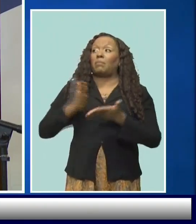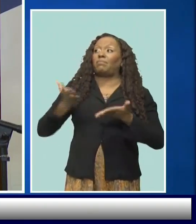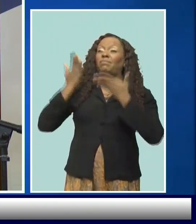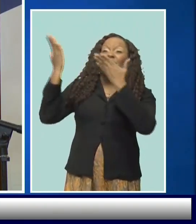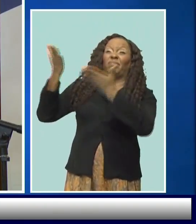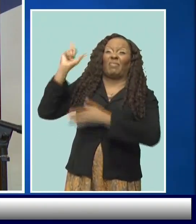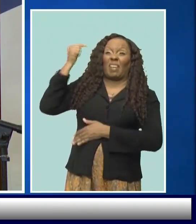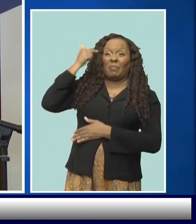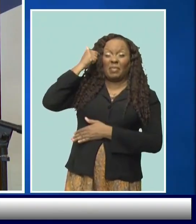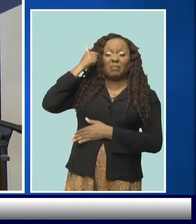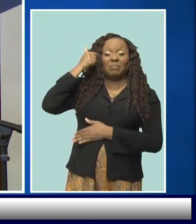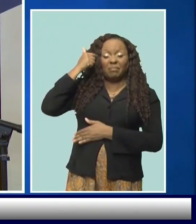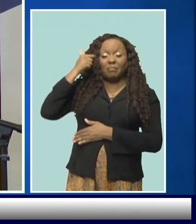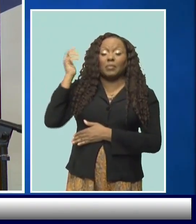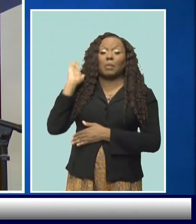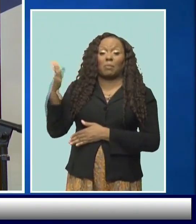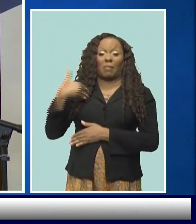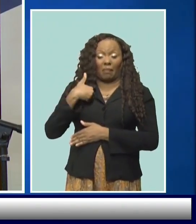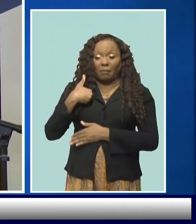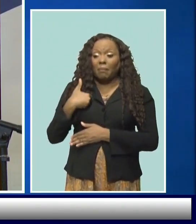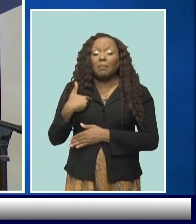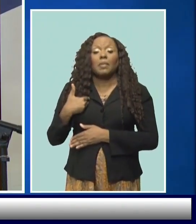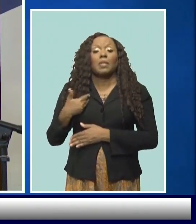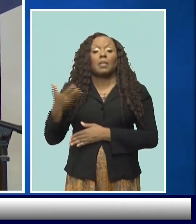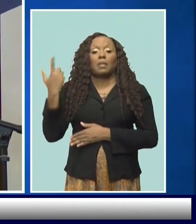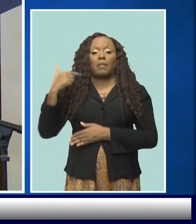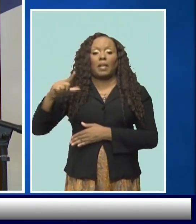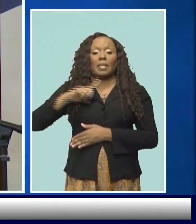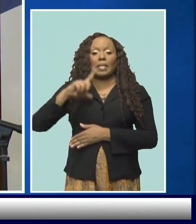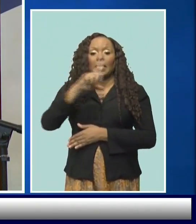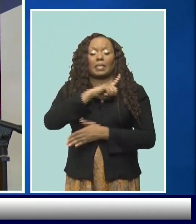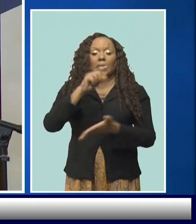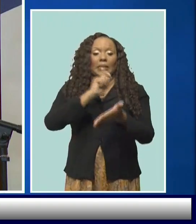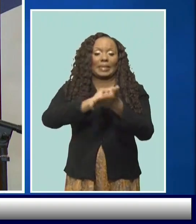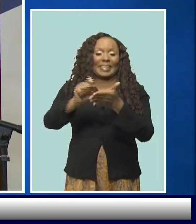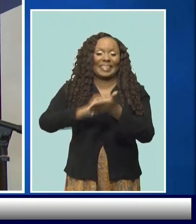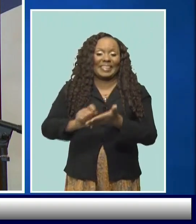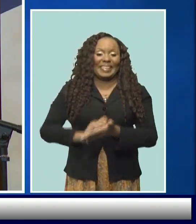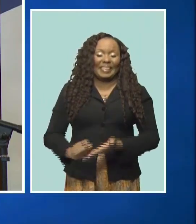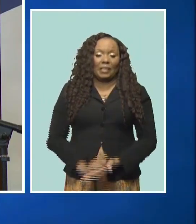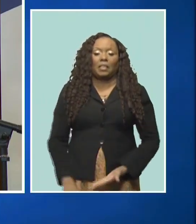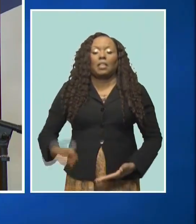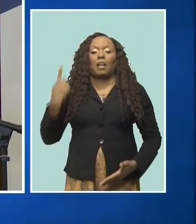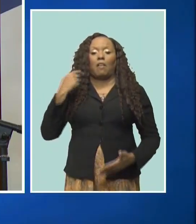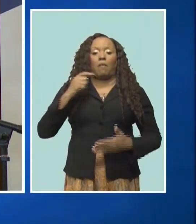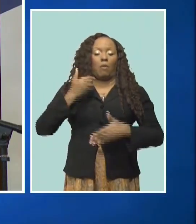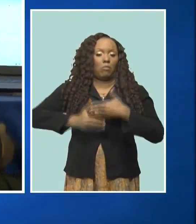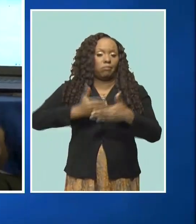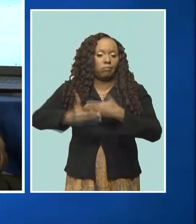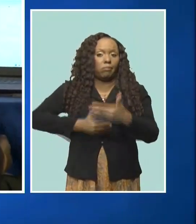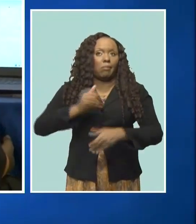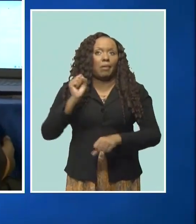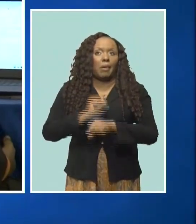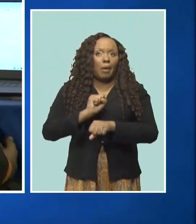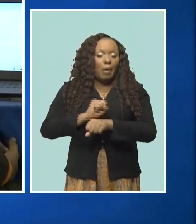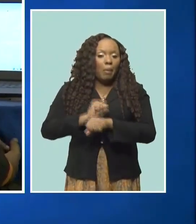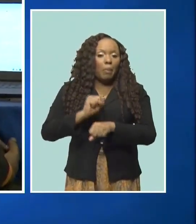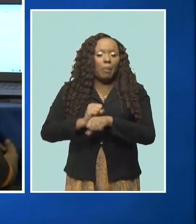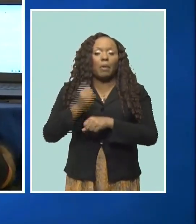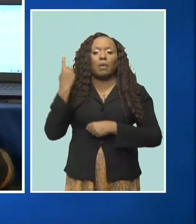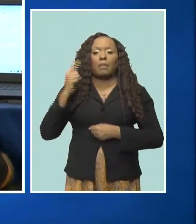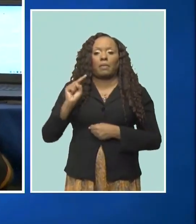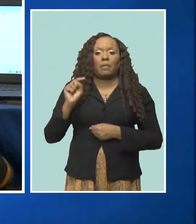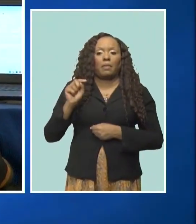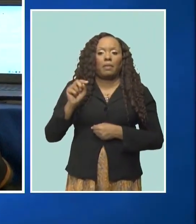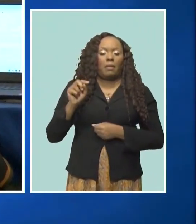say, on creating a legislative framework to accelerate the work of building a third sector that